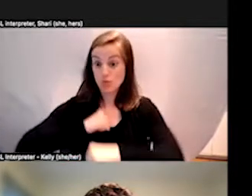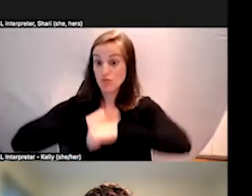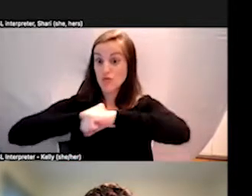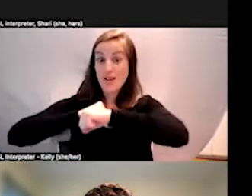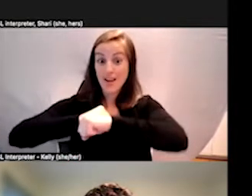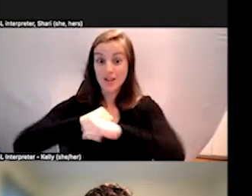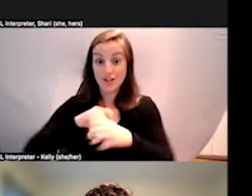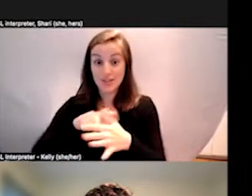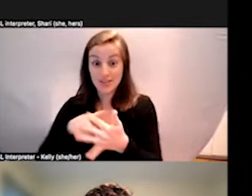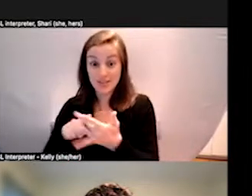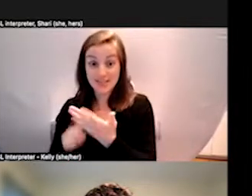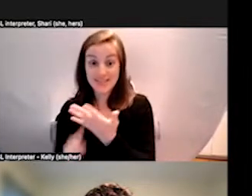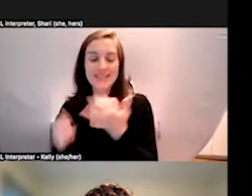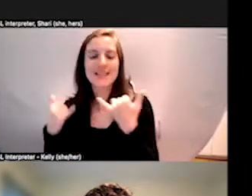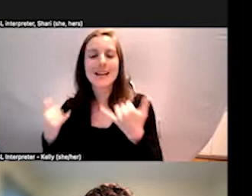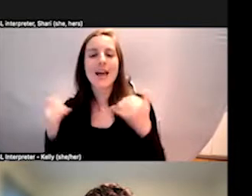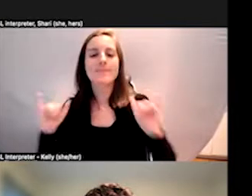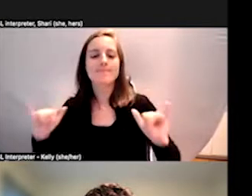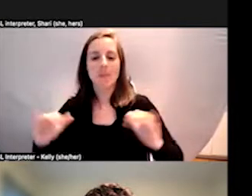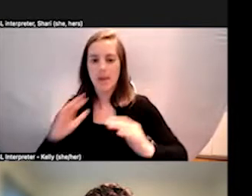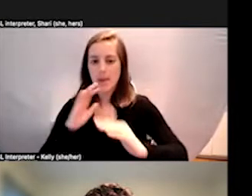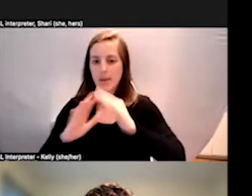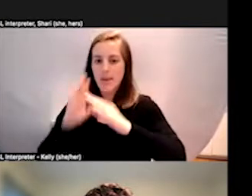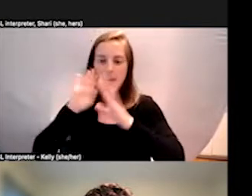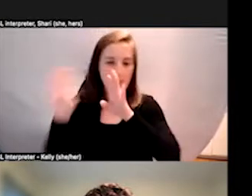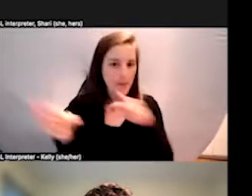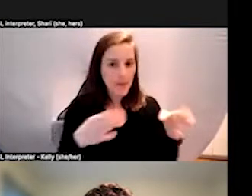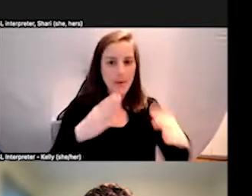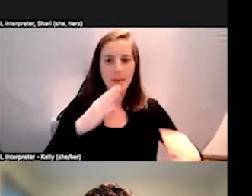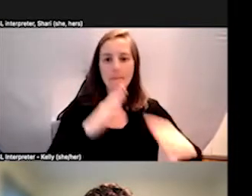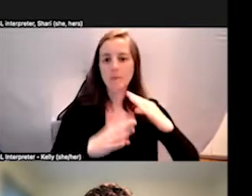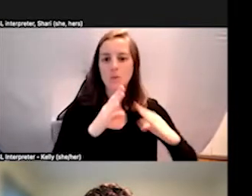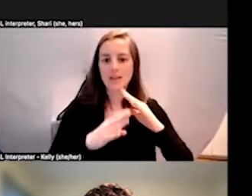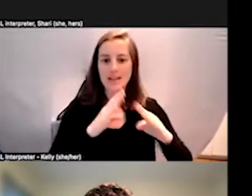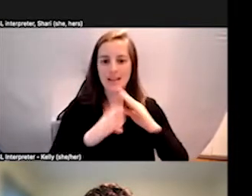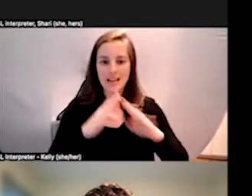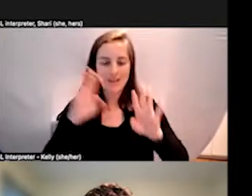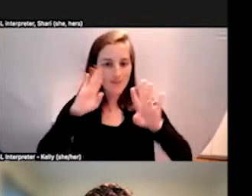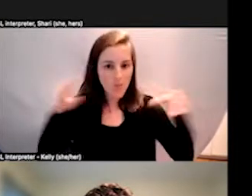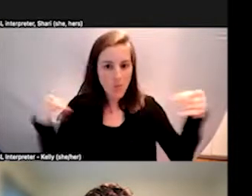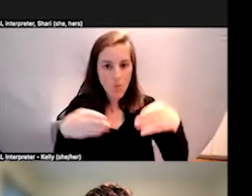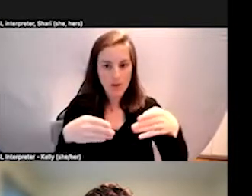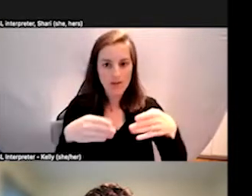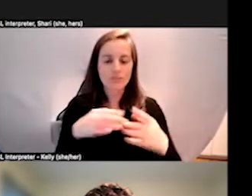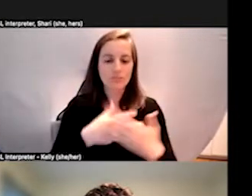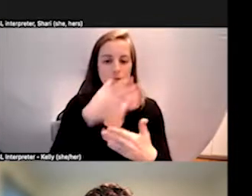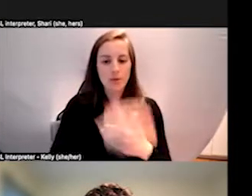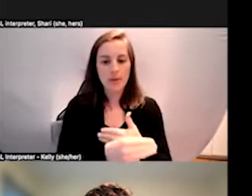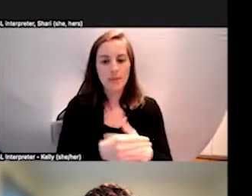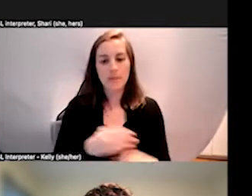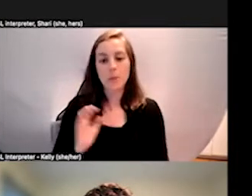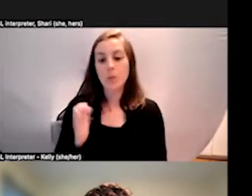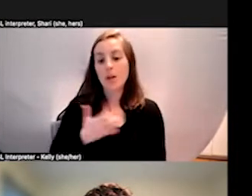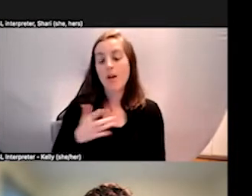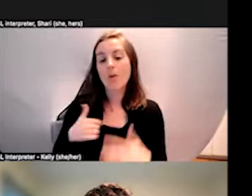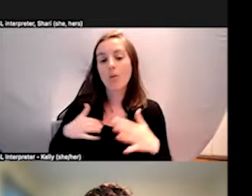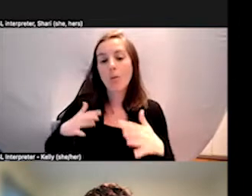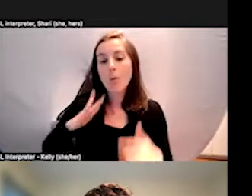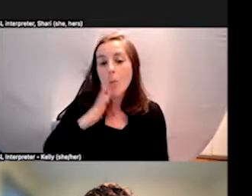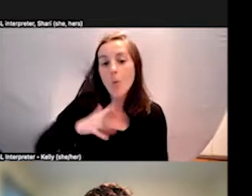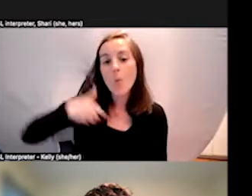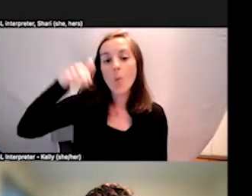towards community-oriented programming. We are the oldest by trans for trans